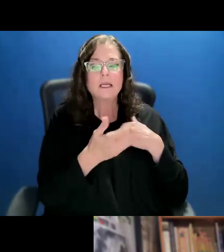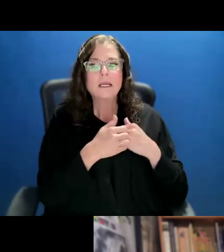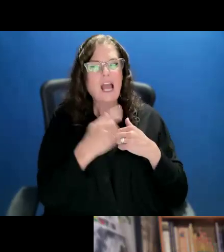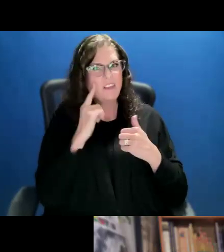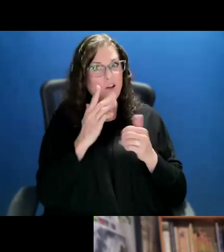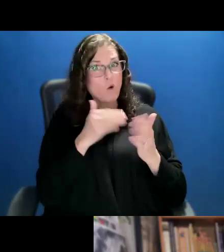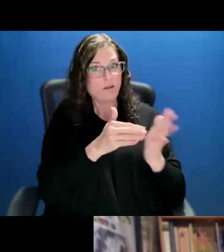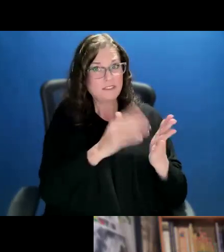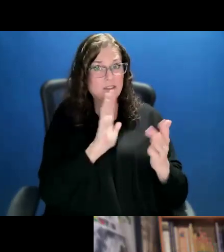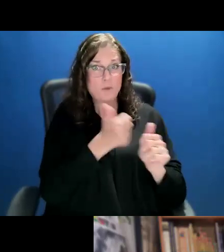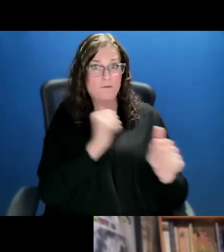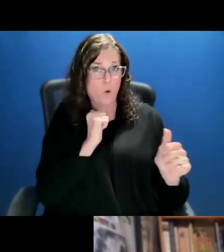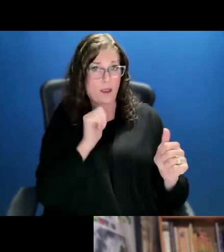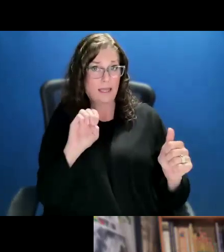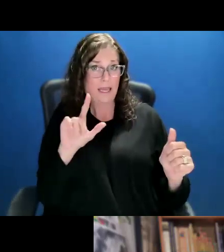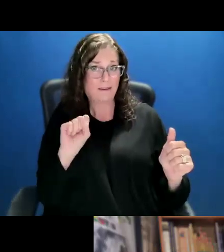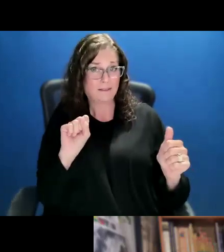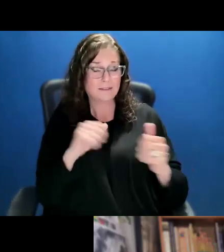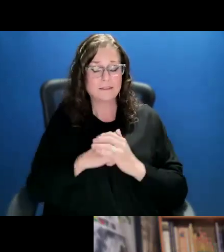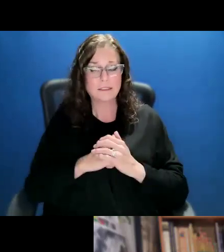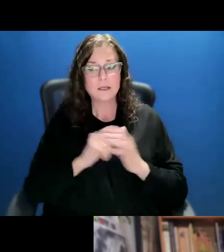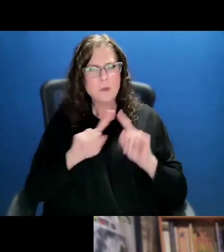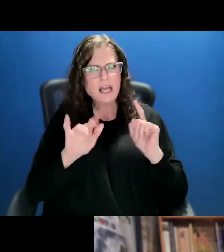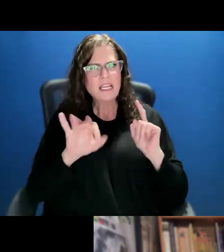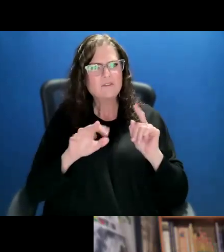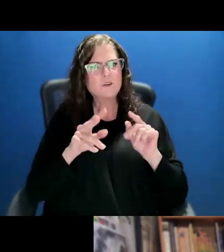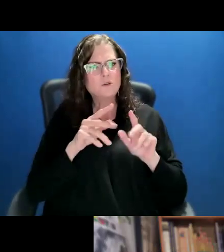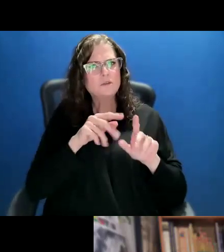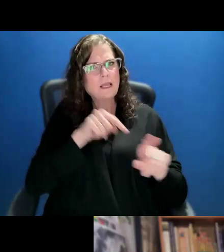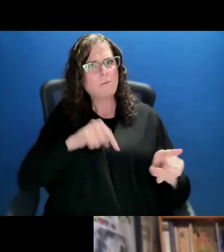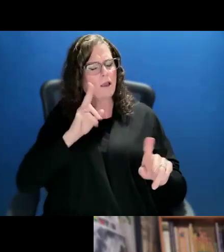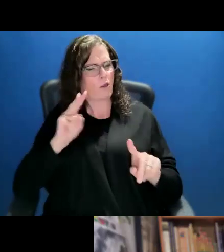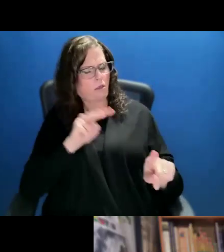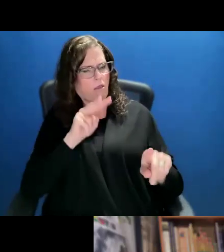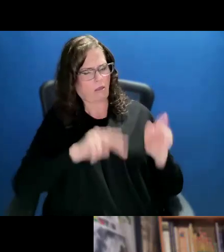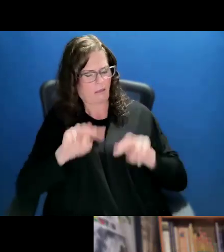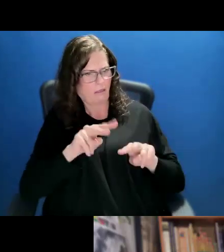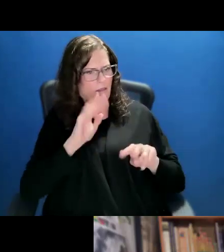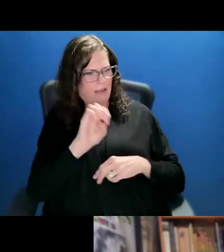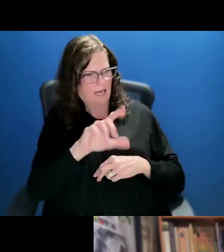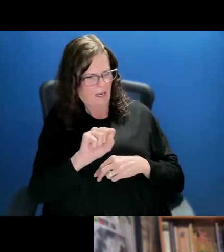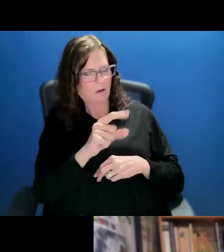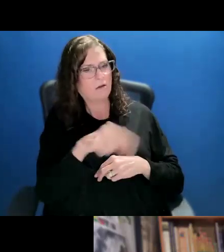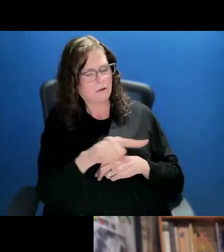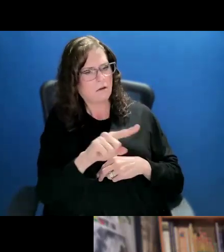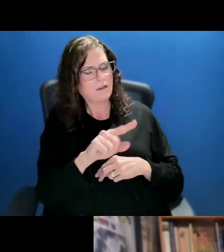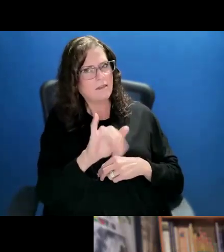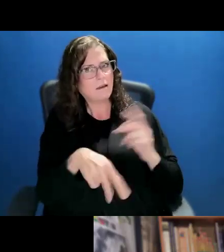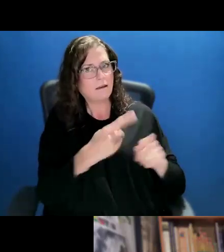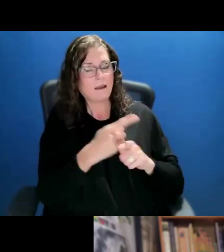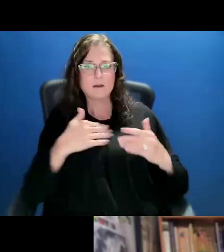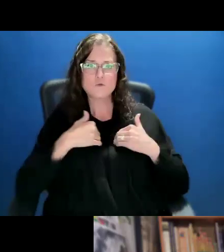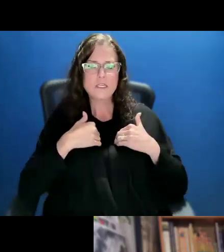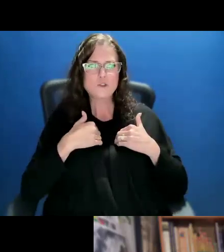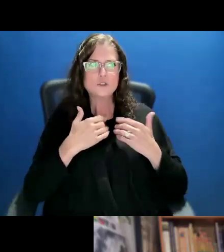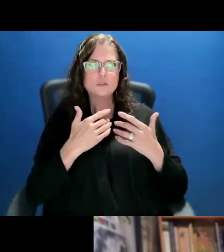avoided. Uh, but when you step back and look at them, they are the sort of creature that is, it